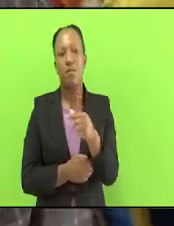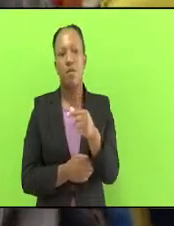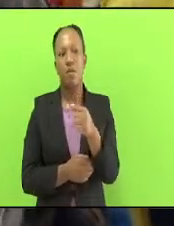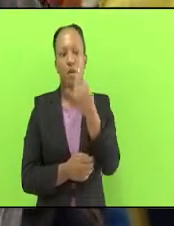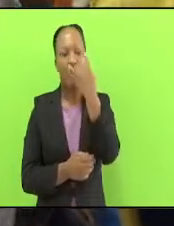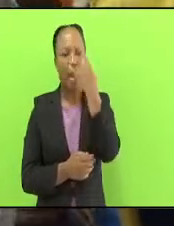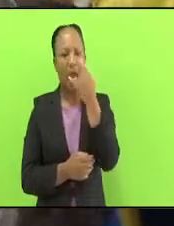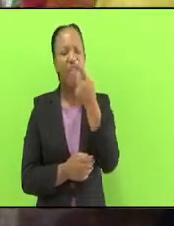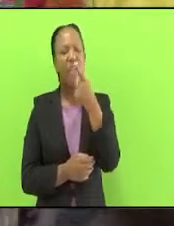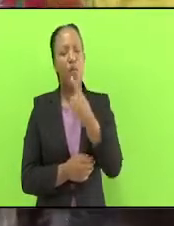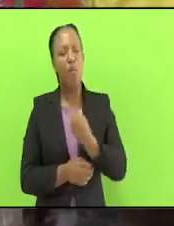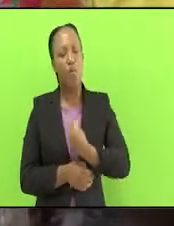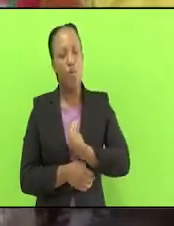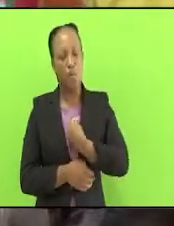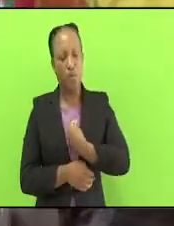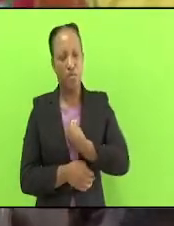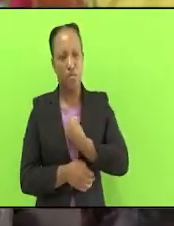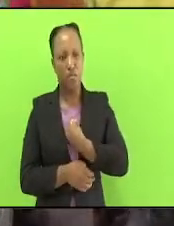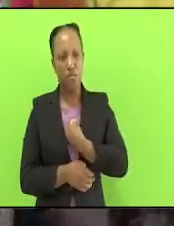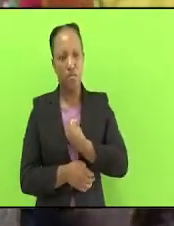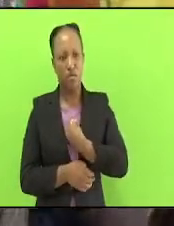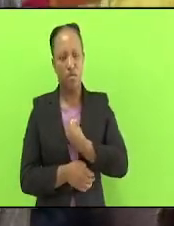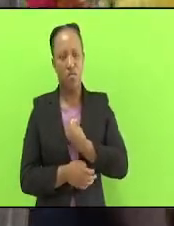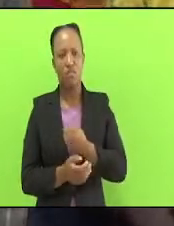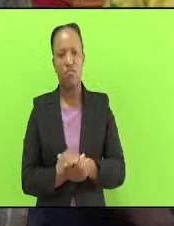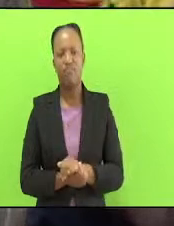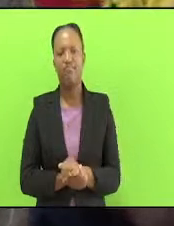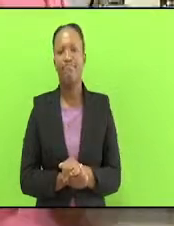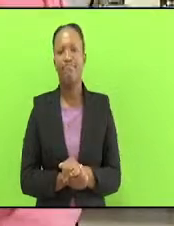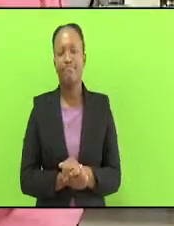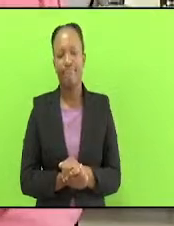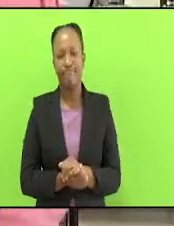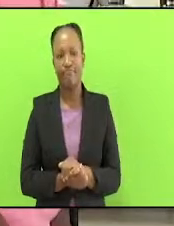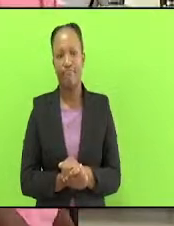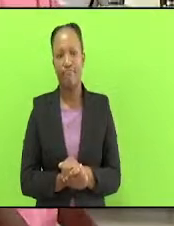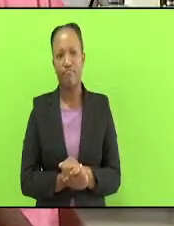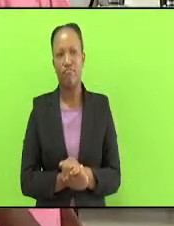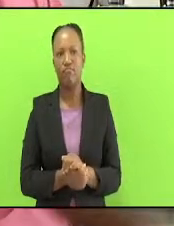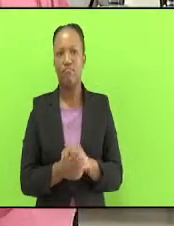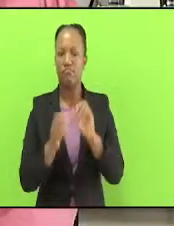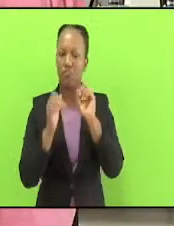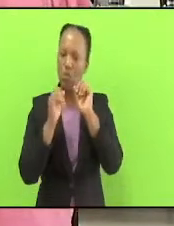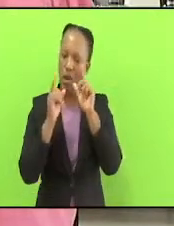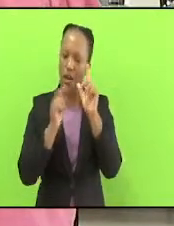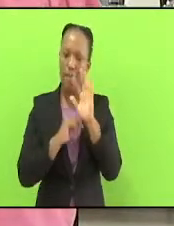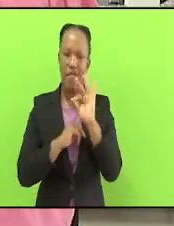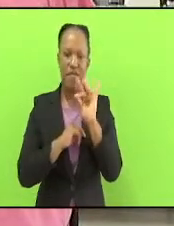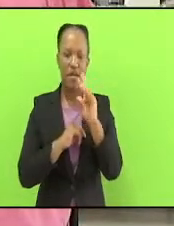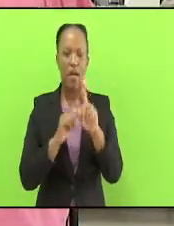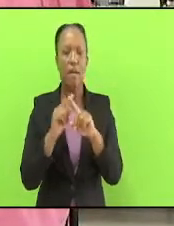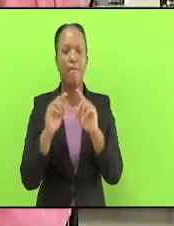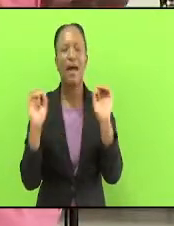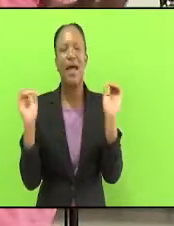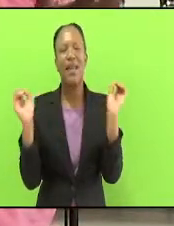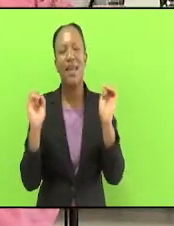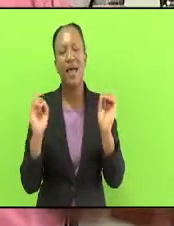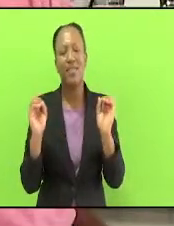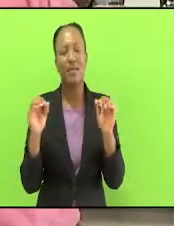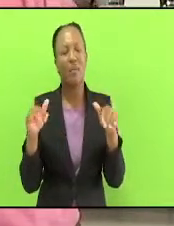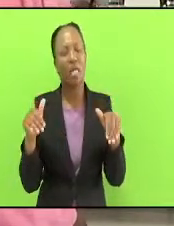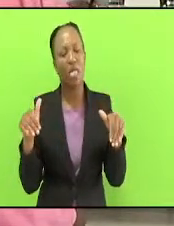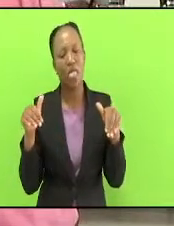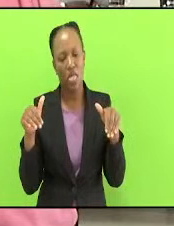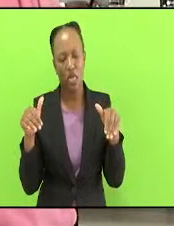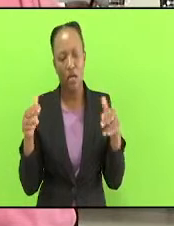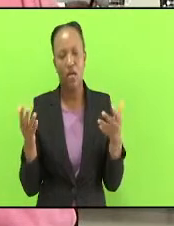for the youth. Sure, thank I'm you. so hurtful. Every day I wake up Thank and you. I don't have nothing to do. Thank